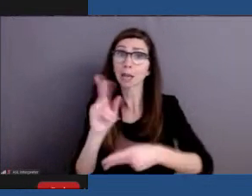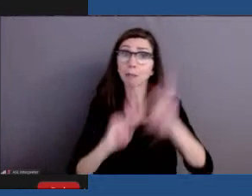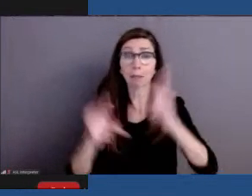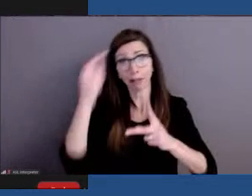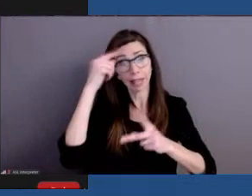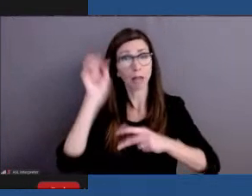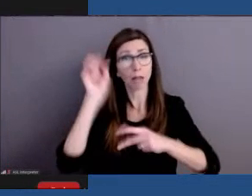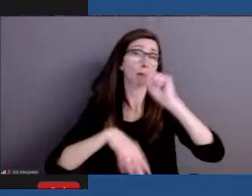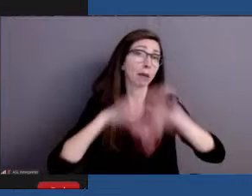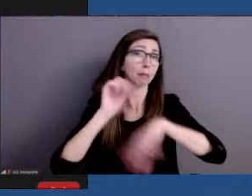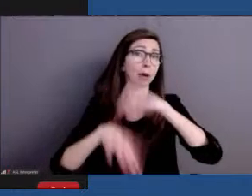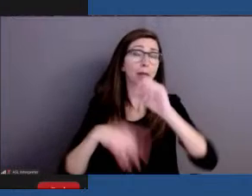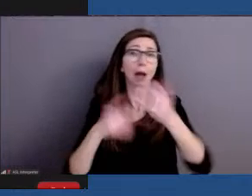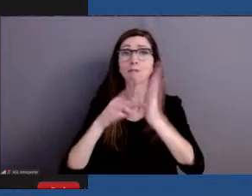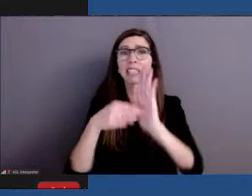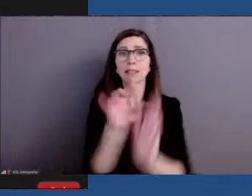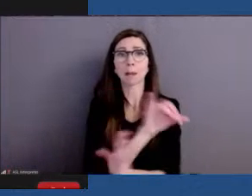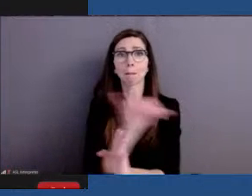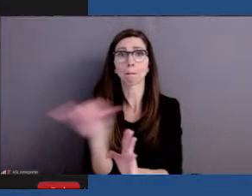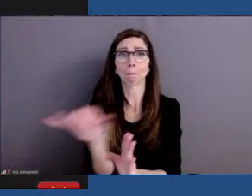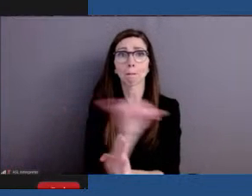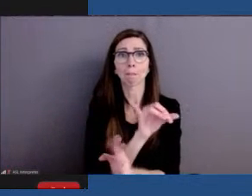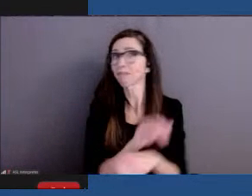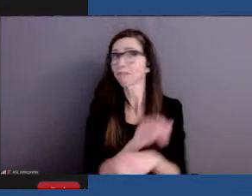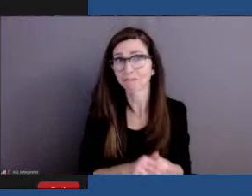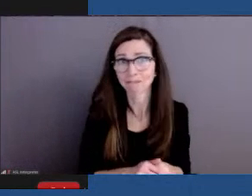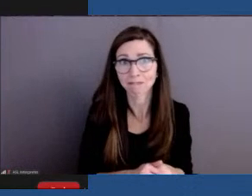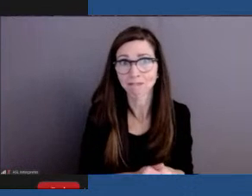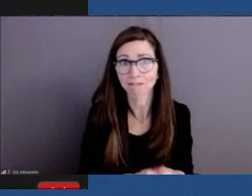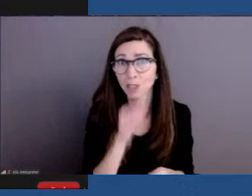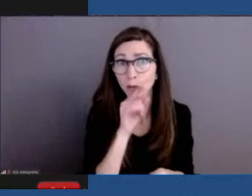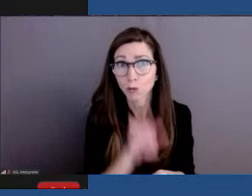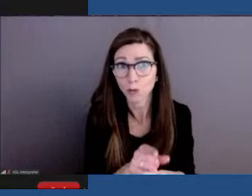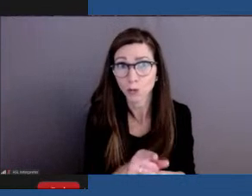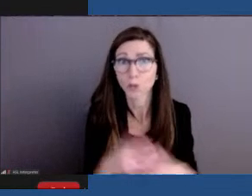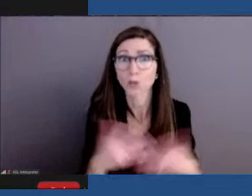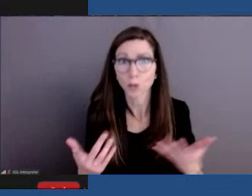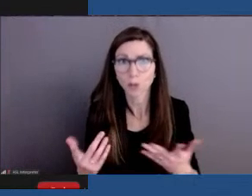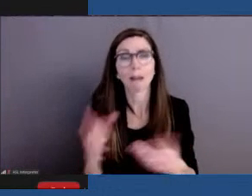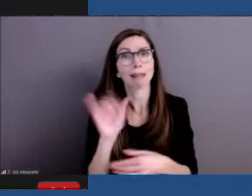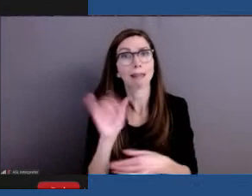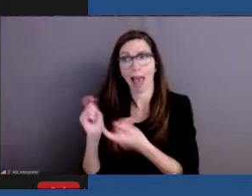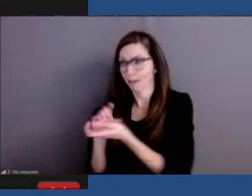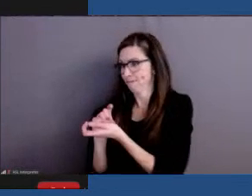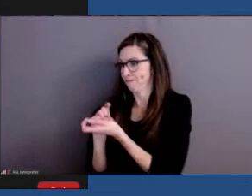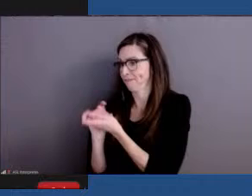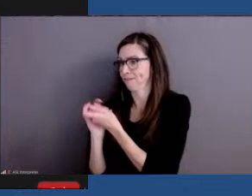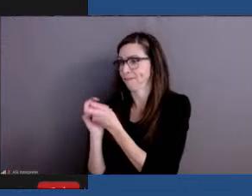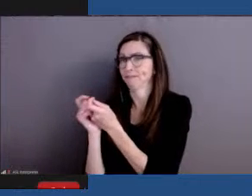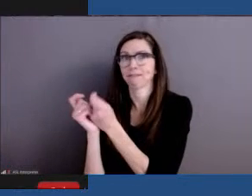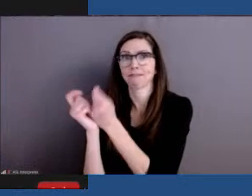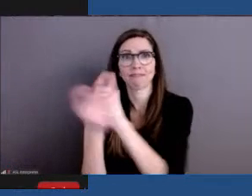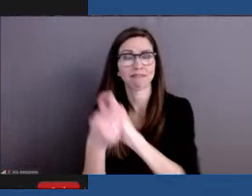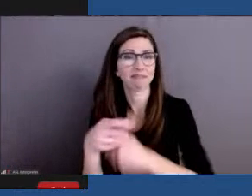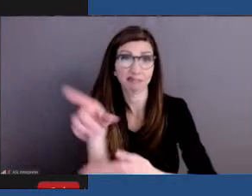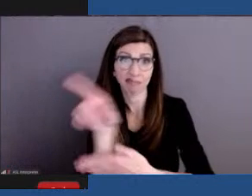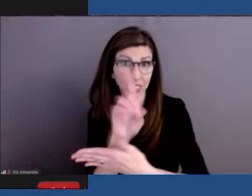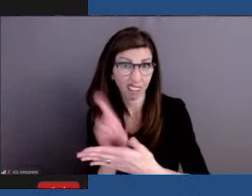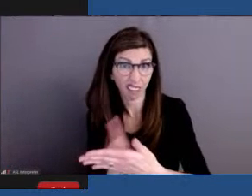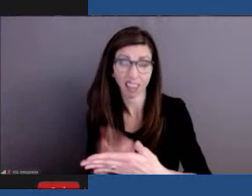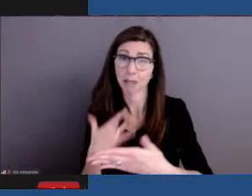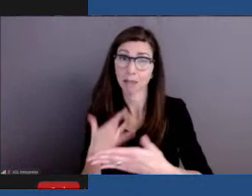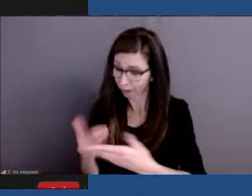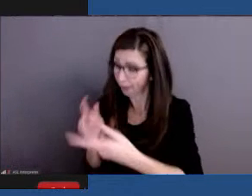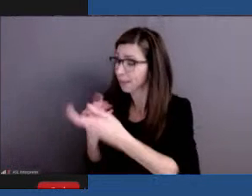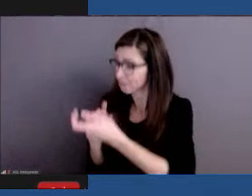the same meaning. But they don't. This is the evolution of where we have come in design and how we address the needs of